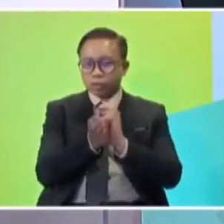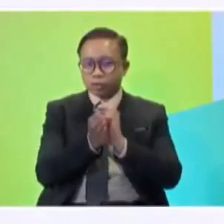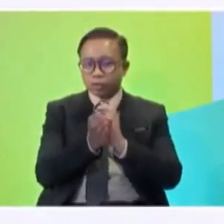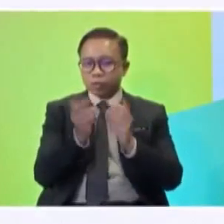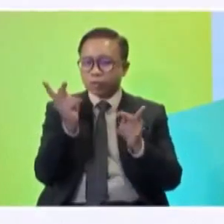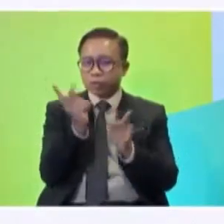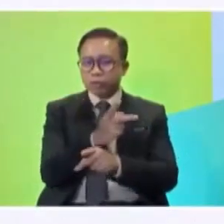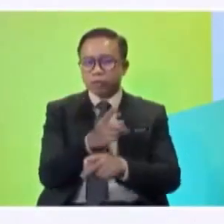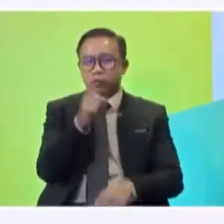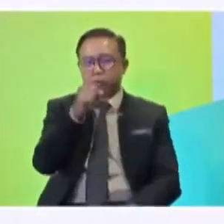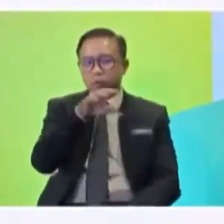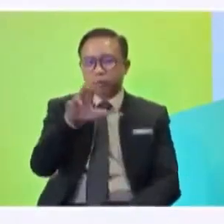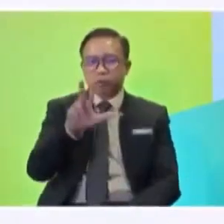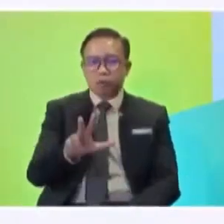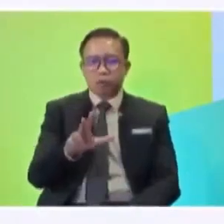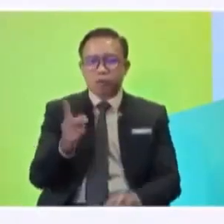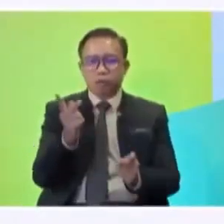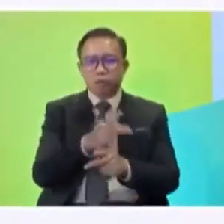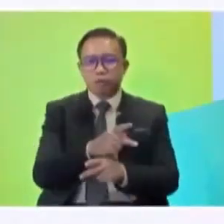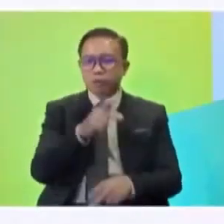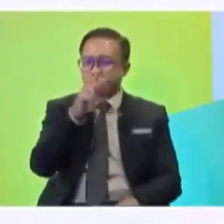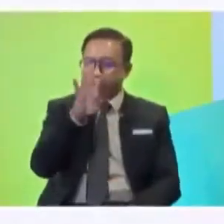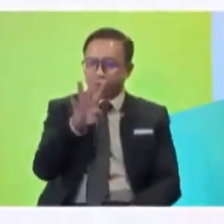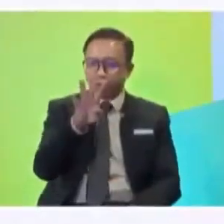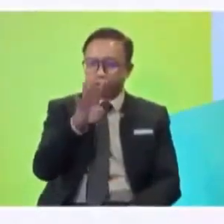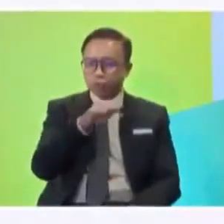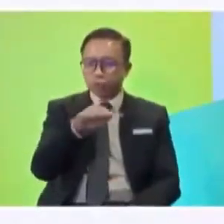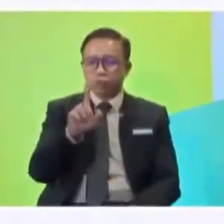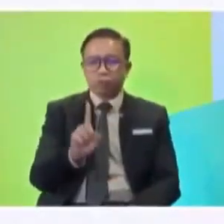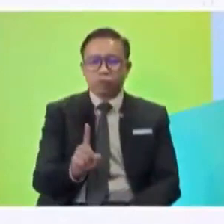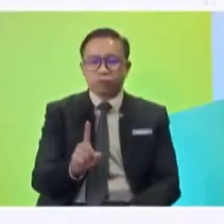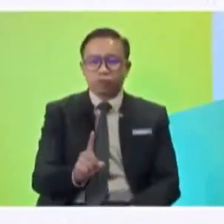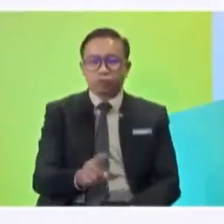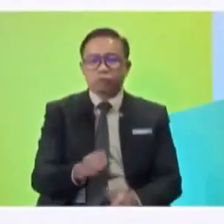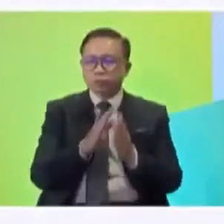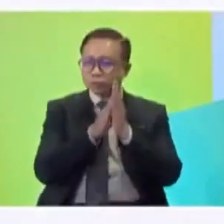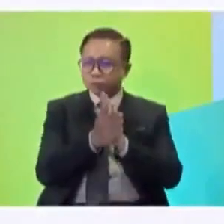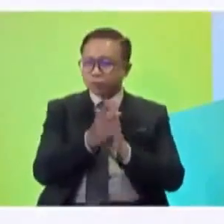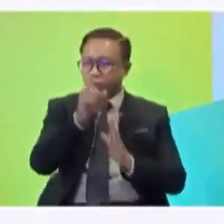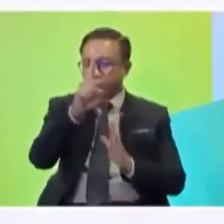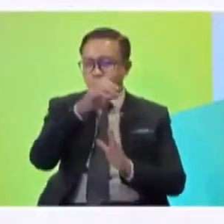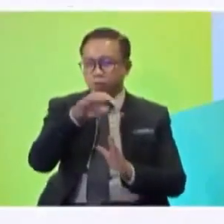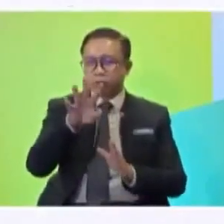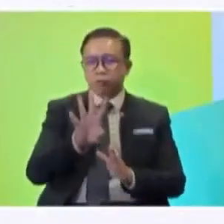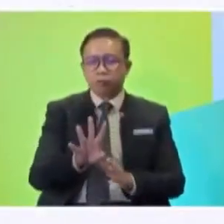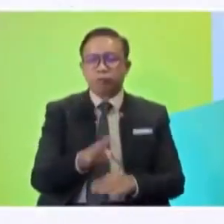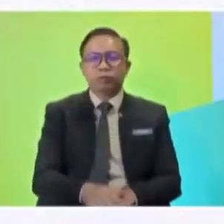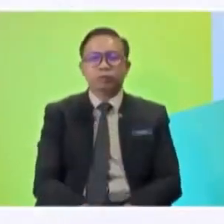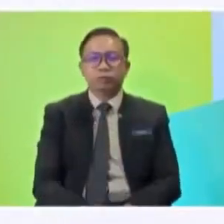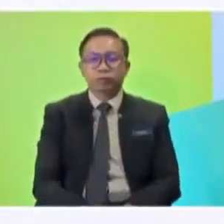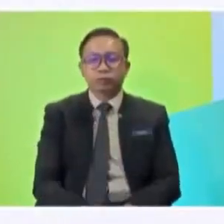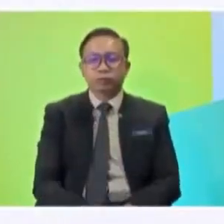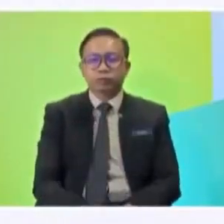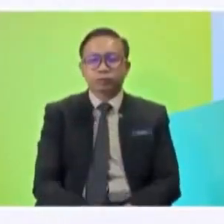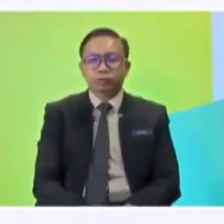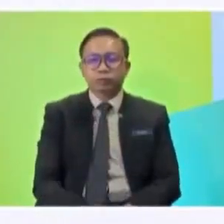multiplication. 1/3 times 4 is 4/1. When we inverse, become 1/4. Okay,